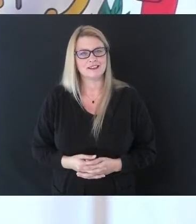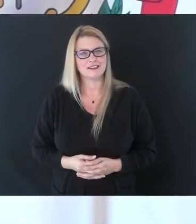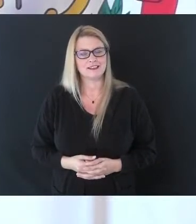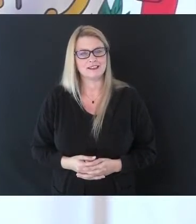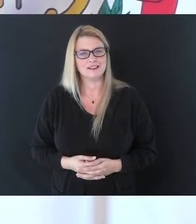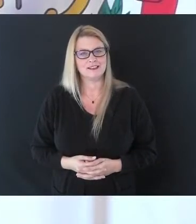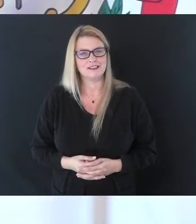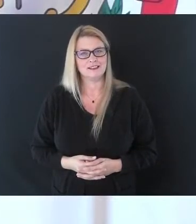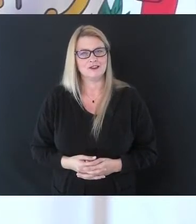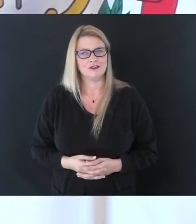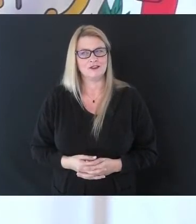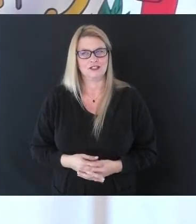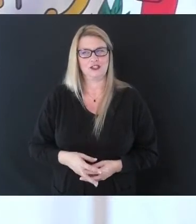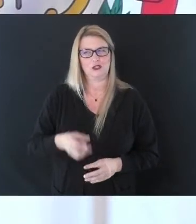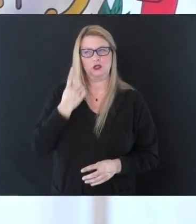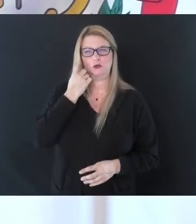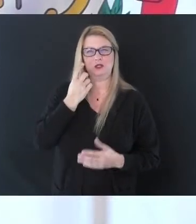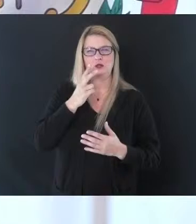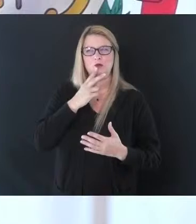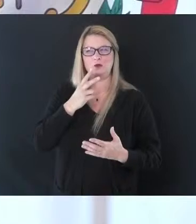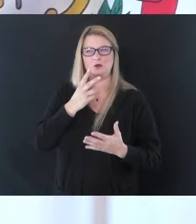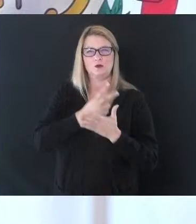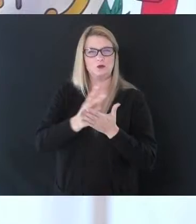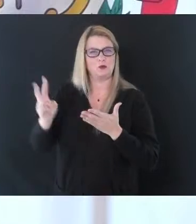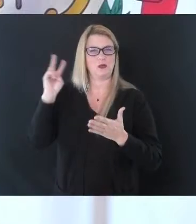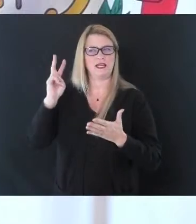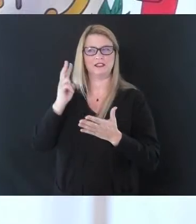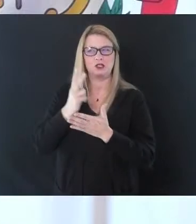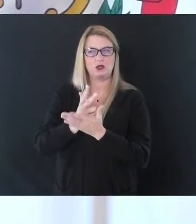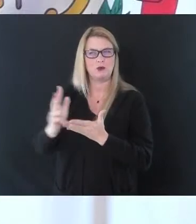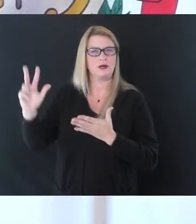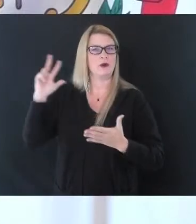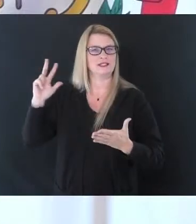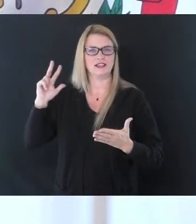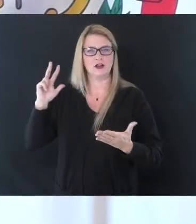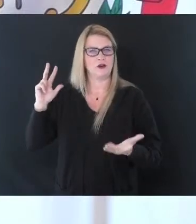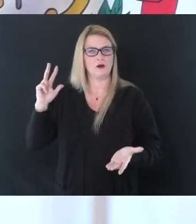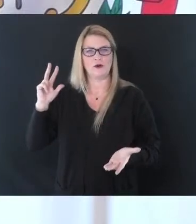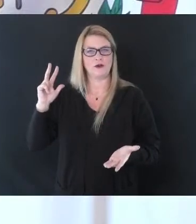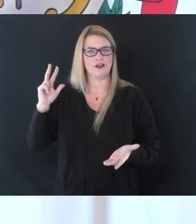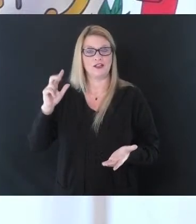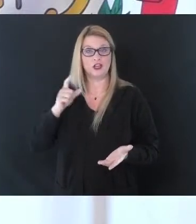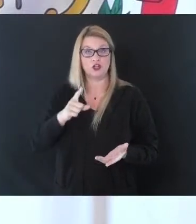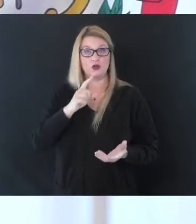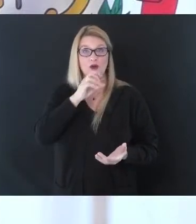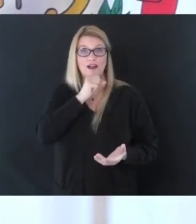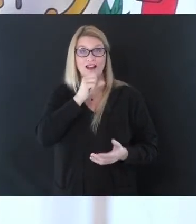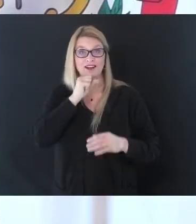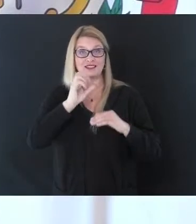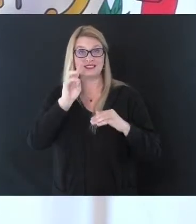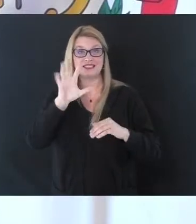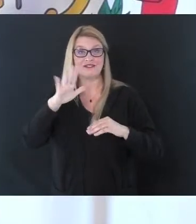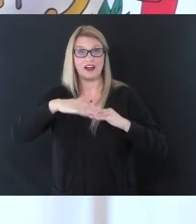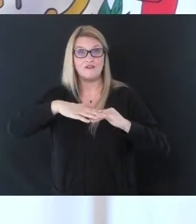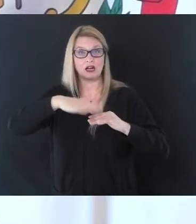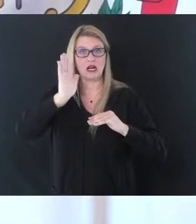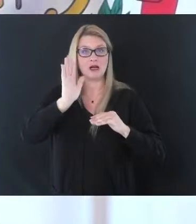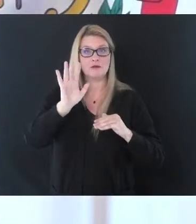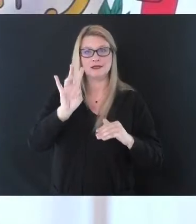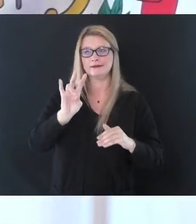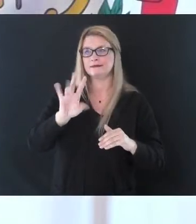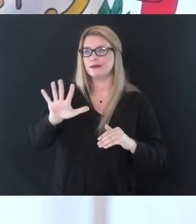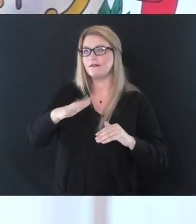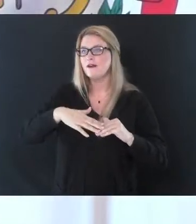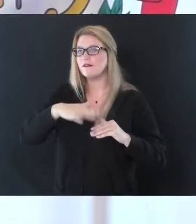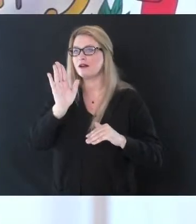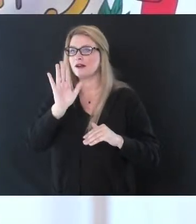not long ago, 2 weeks ago, 3 weeks ago, if you were 65 and older, or 75